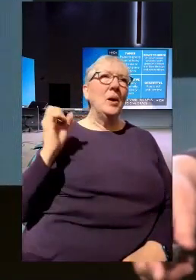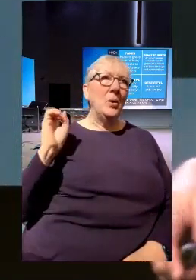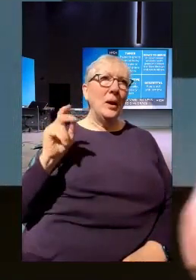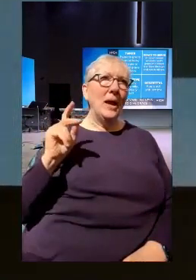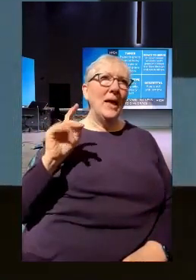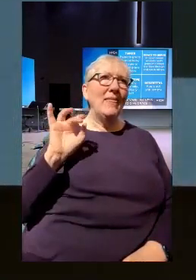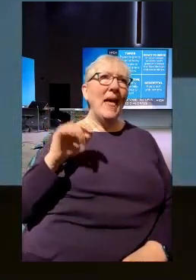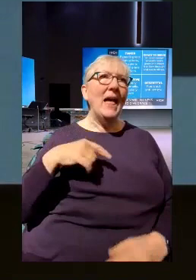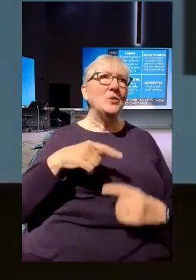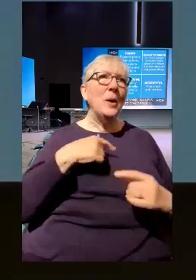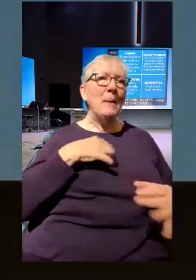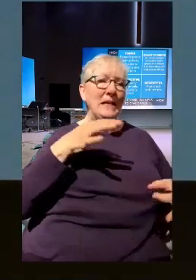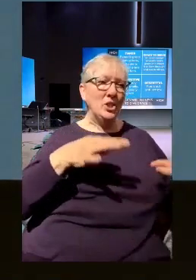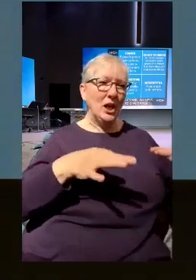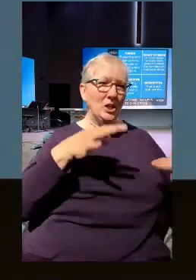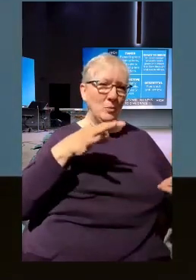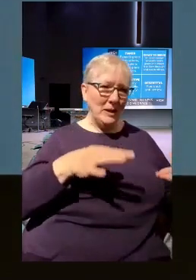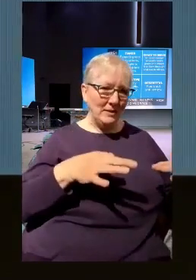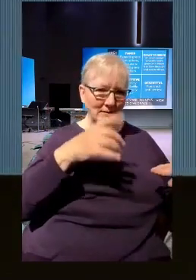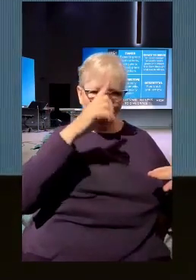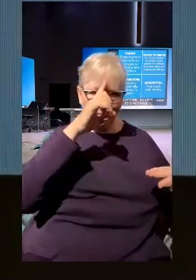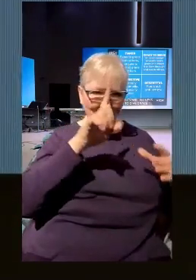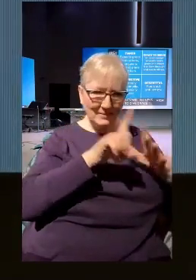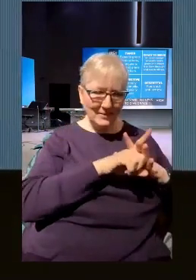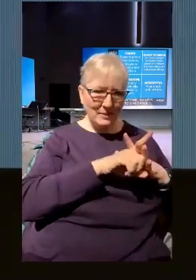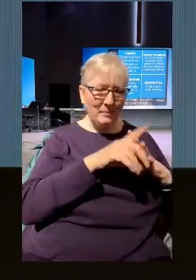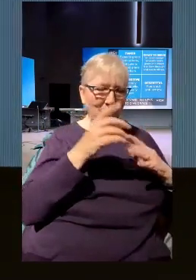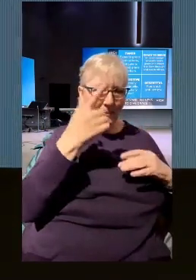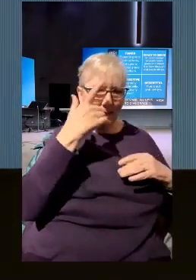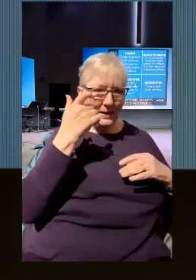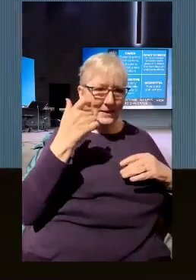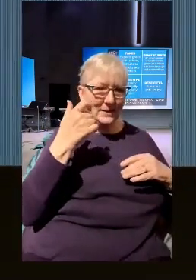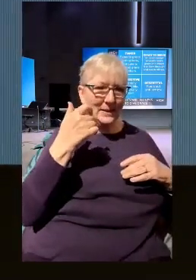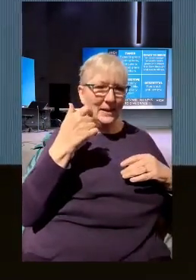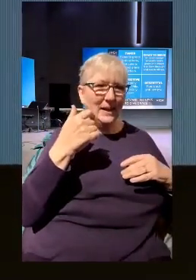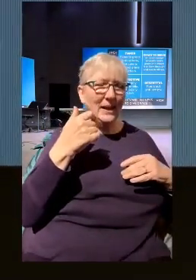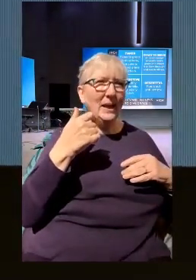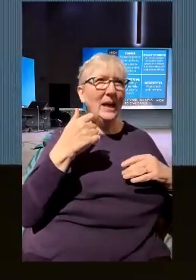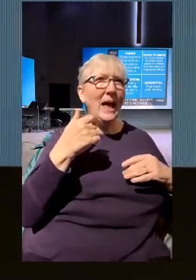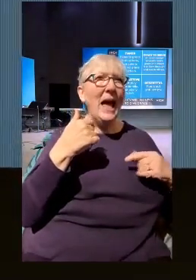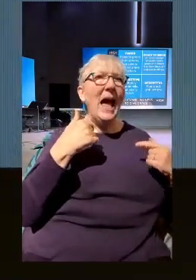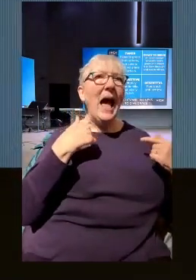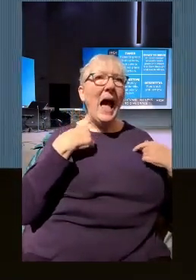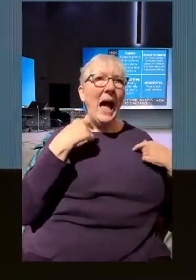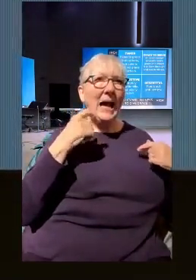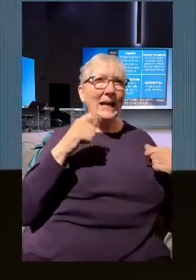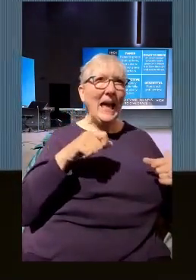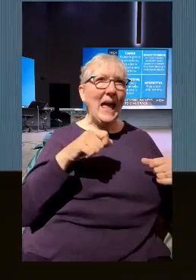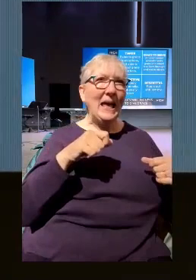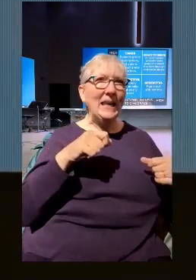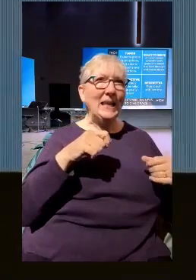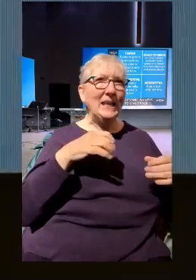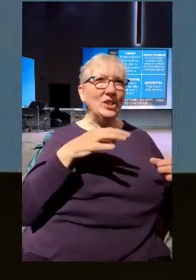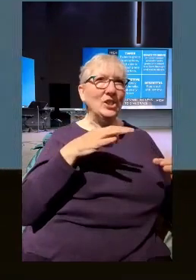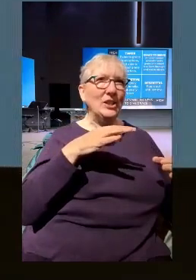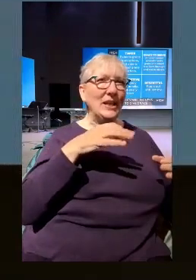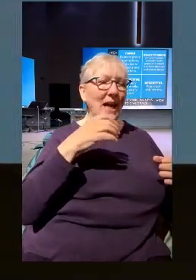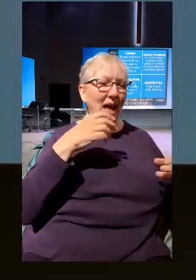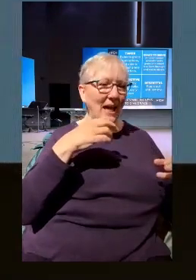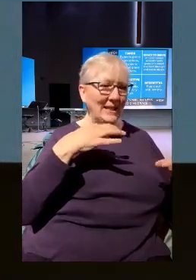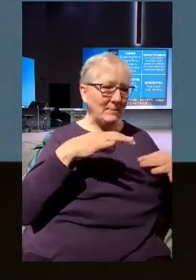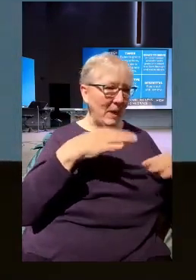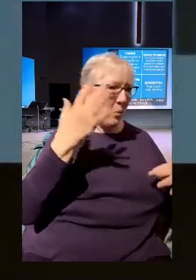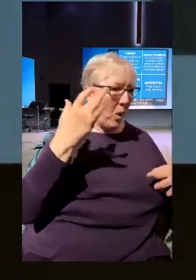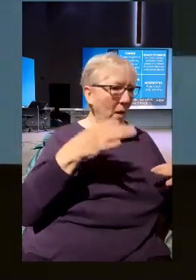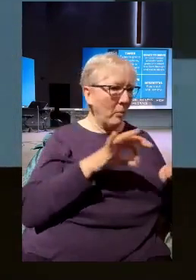judgment came in because I was like, if I can judge this man, I can justify not helping him. So I thought, okay, look, he knew what he was